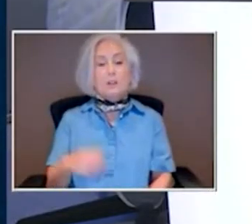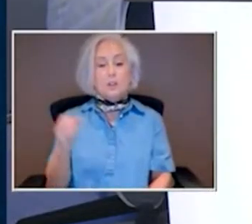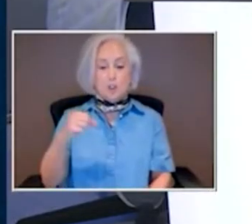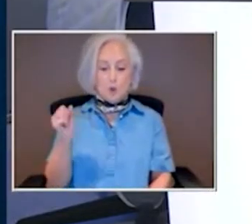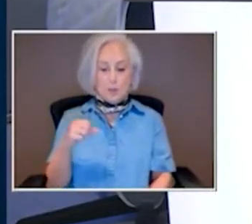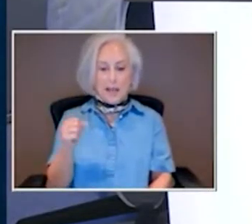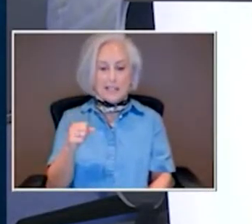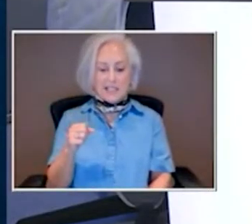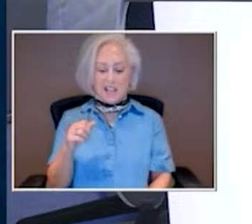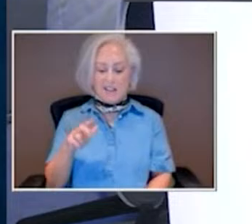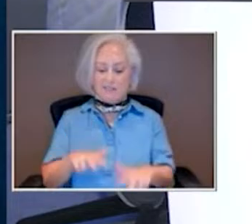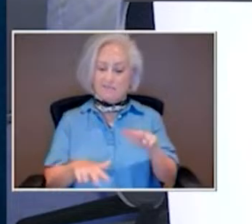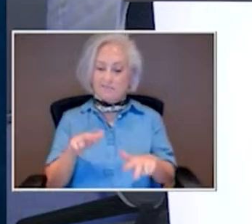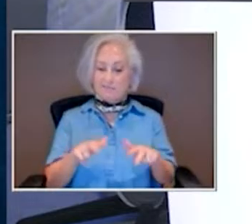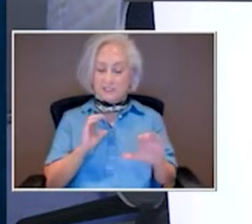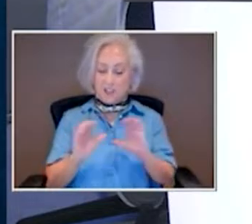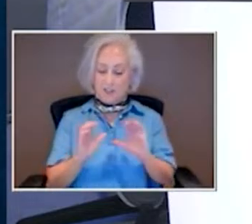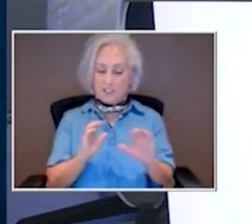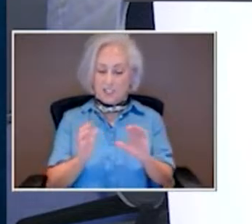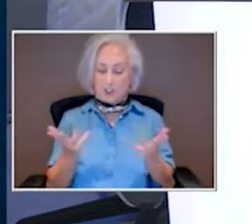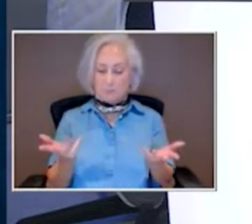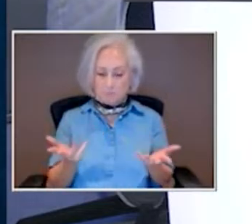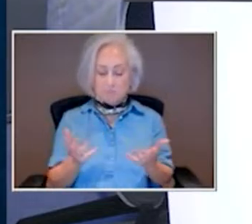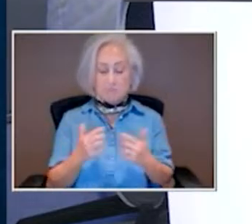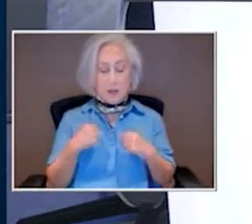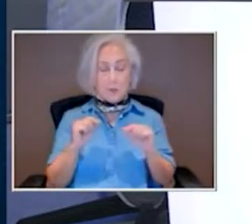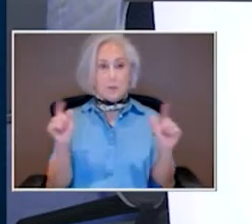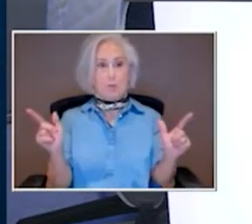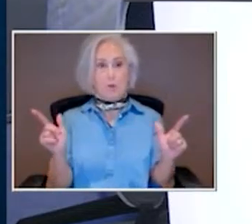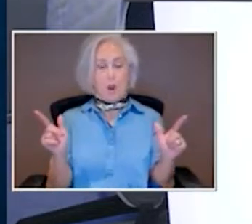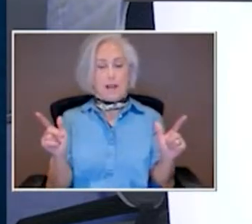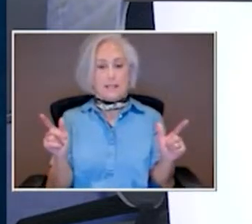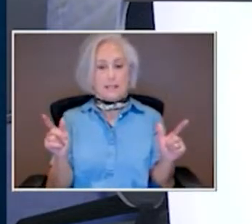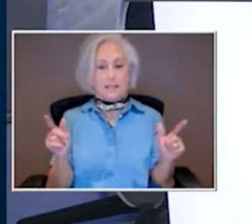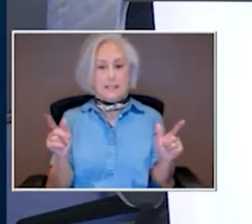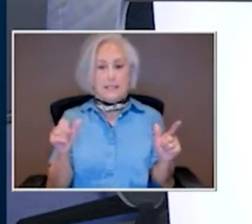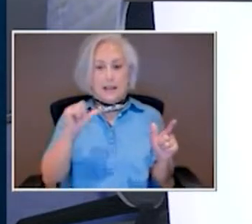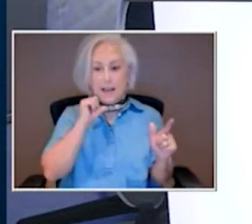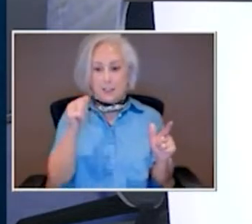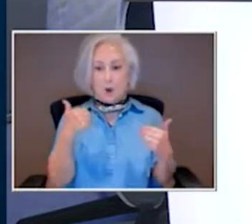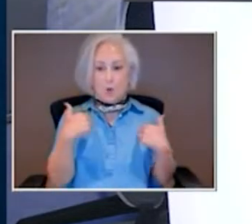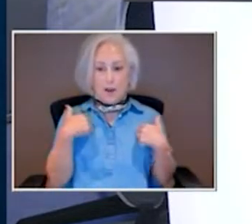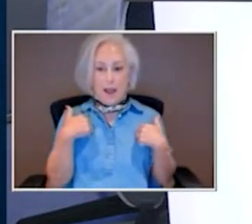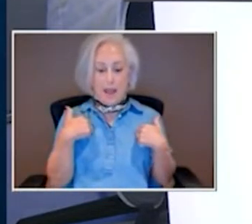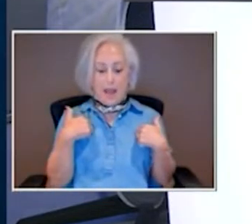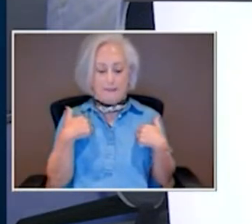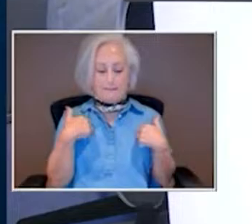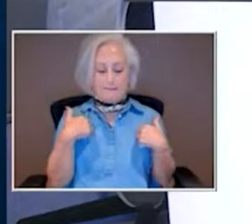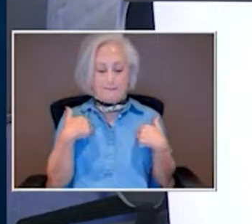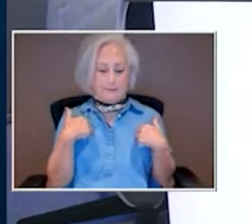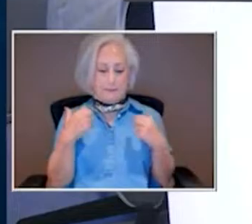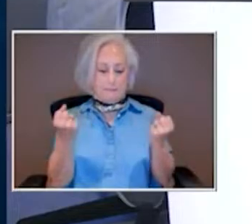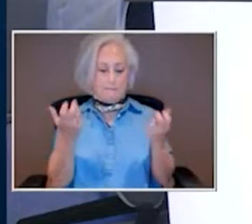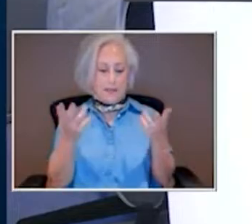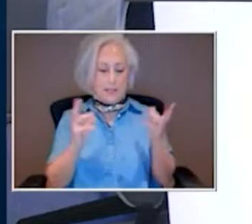awkward conversation. And I was surprised because I really don't come in contact with a lot of women who haven't had their mammograms. And